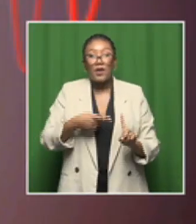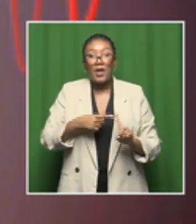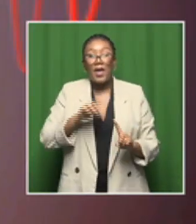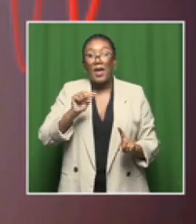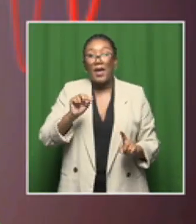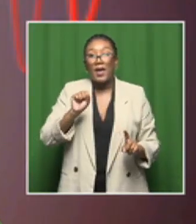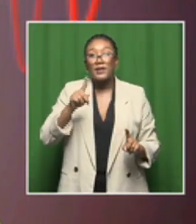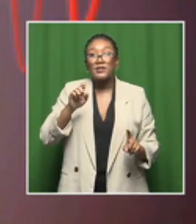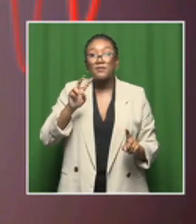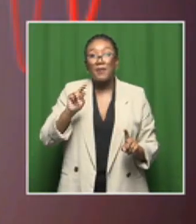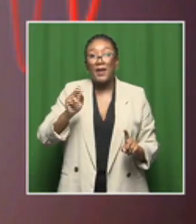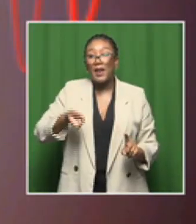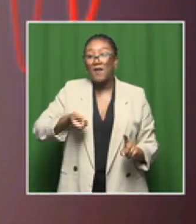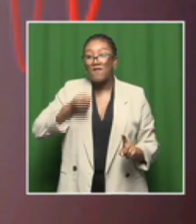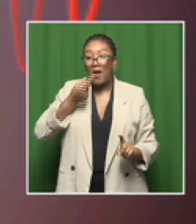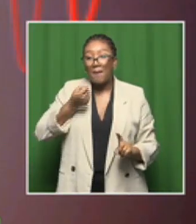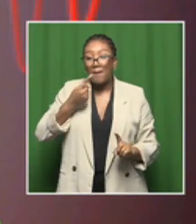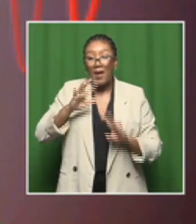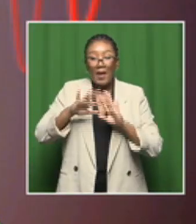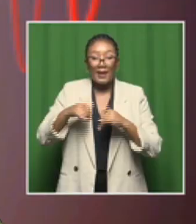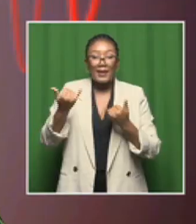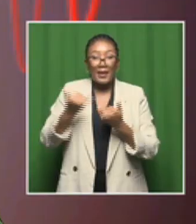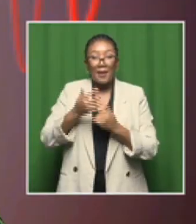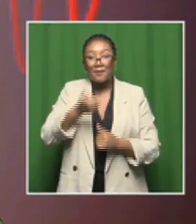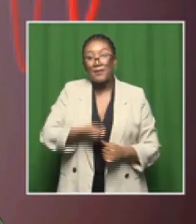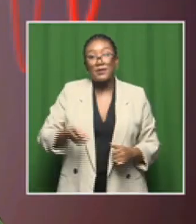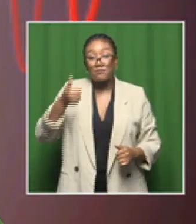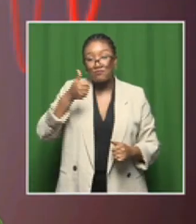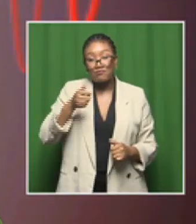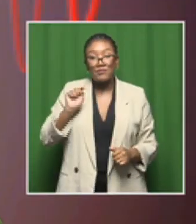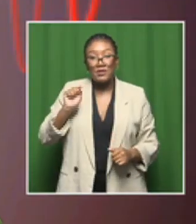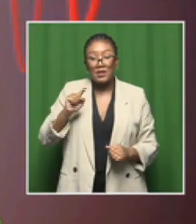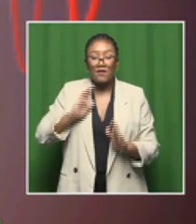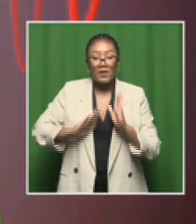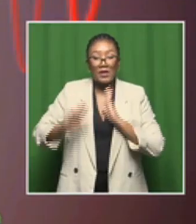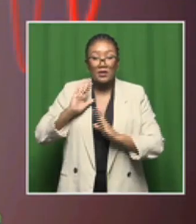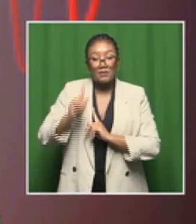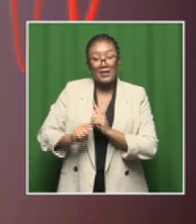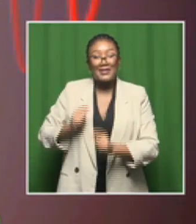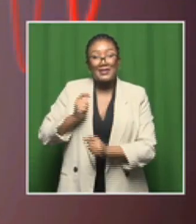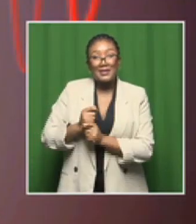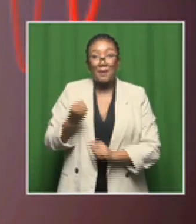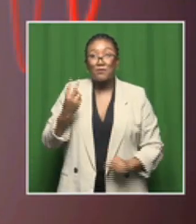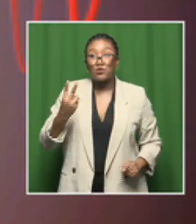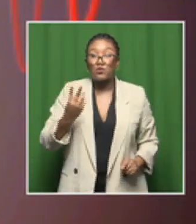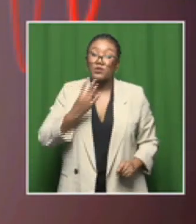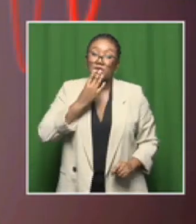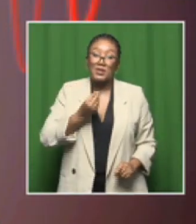Senior Executive Stavros Nicolaou, speaking to us about type 2 diabetes and, of course, the